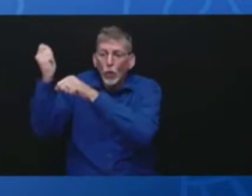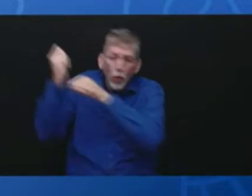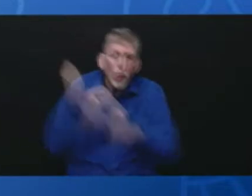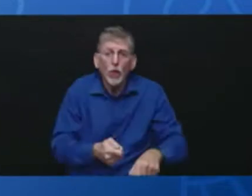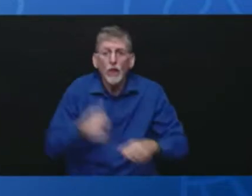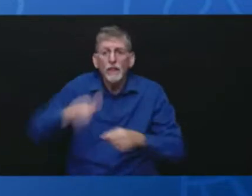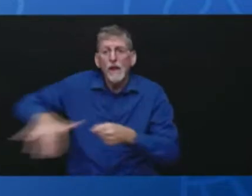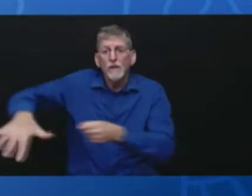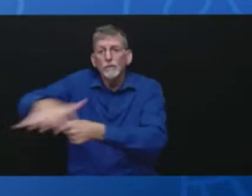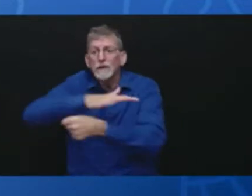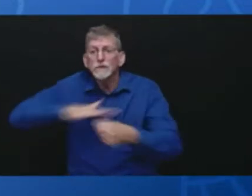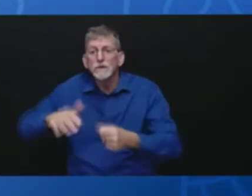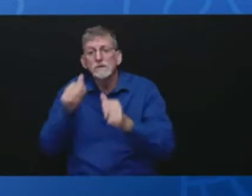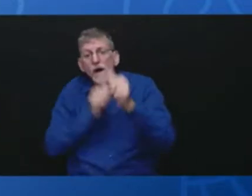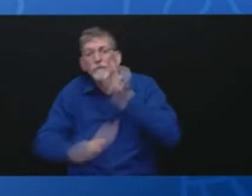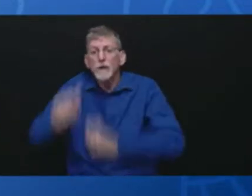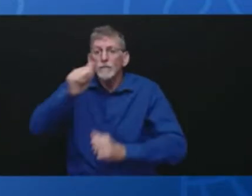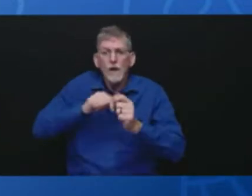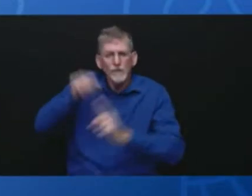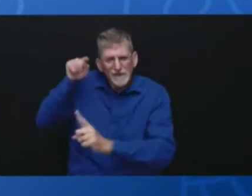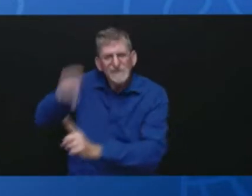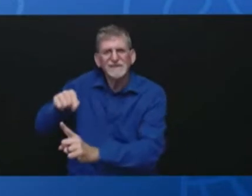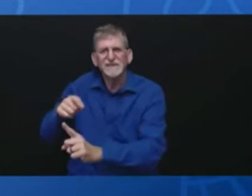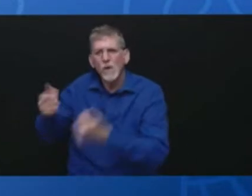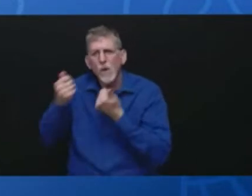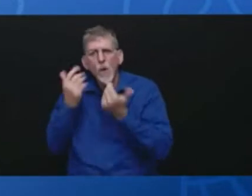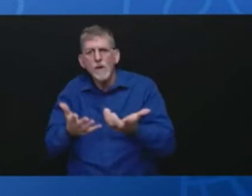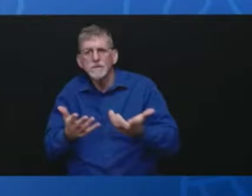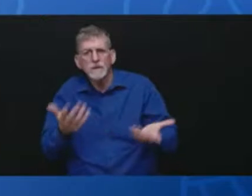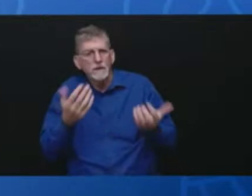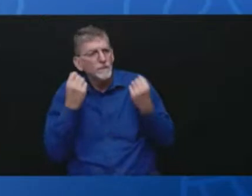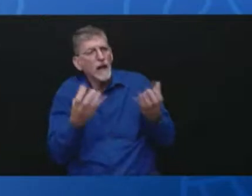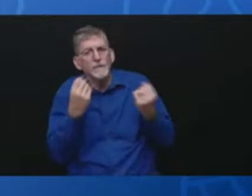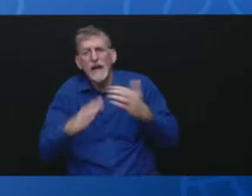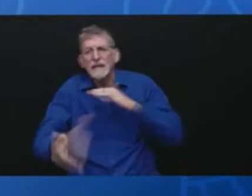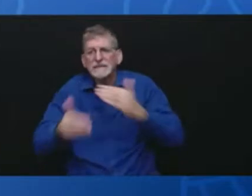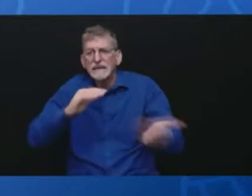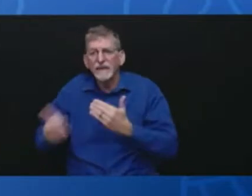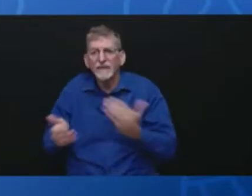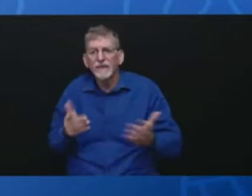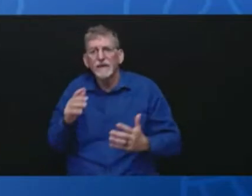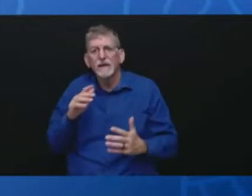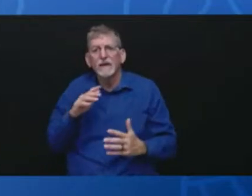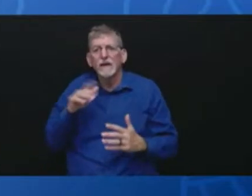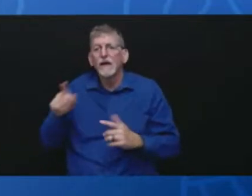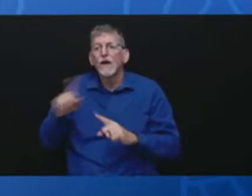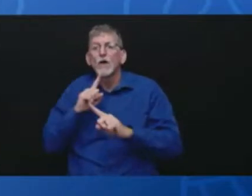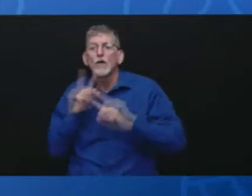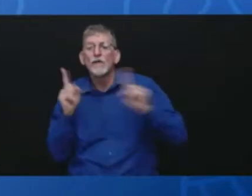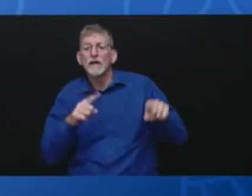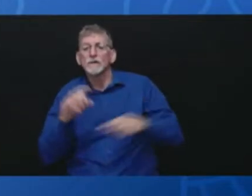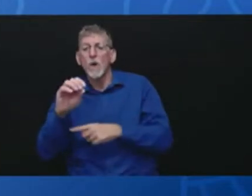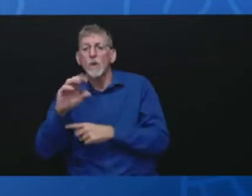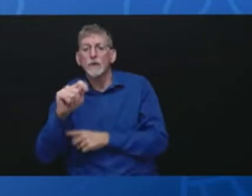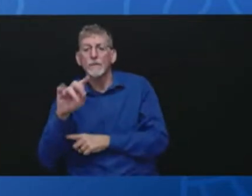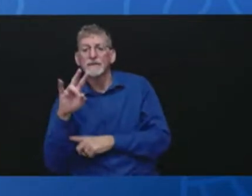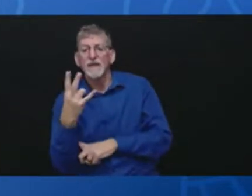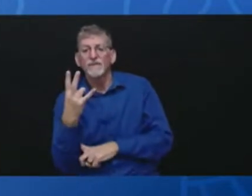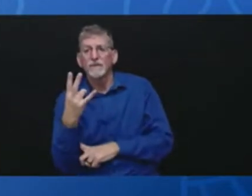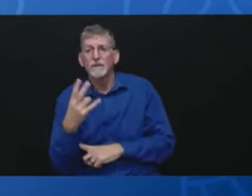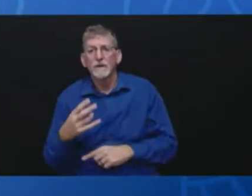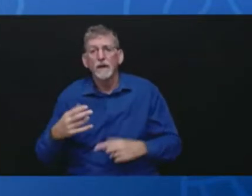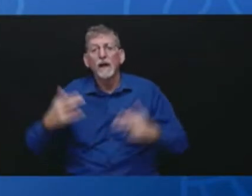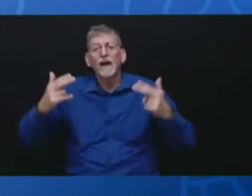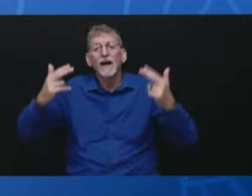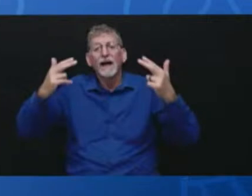caused innumerable deaths. And of course, their reaction on October 7th, when there was a ceasefire and people were living